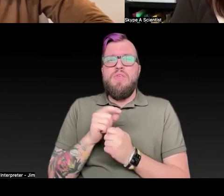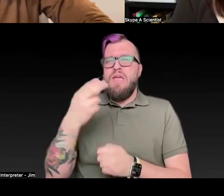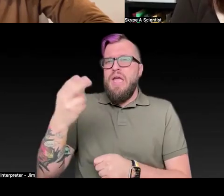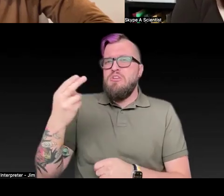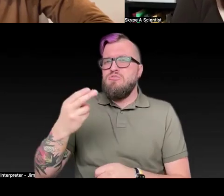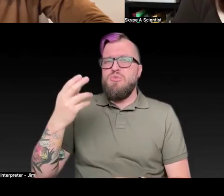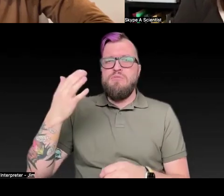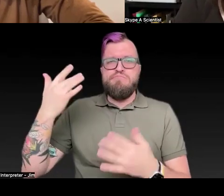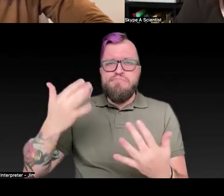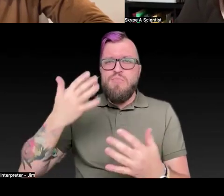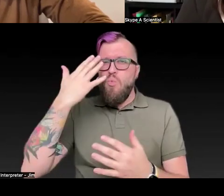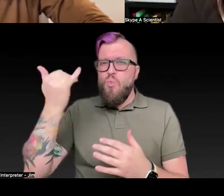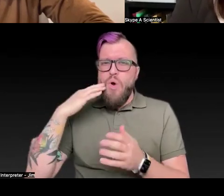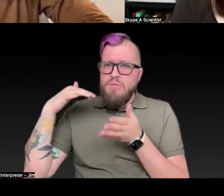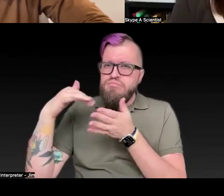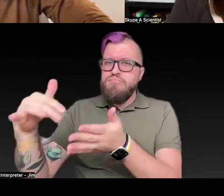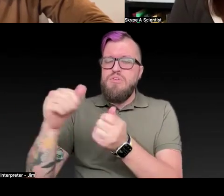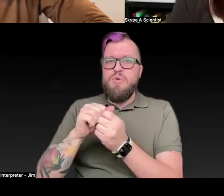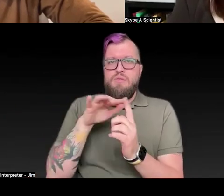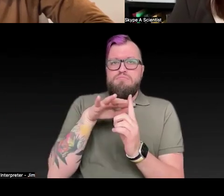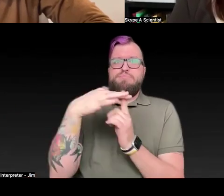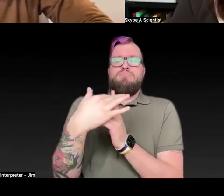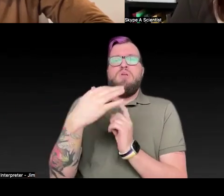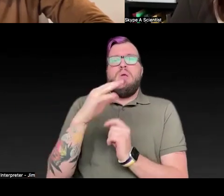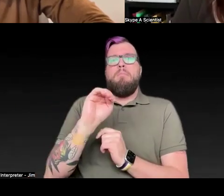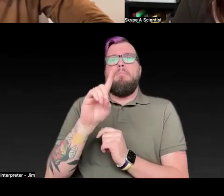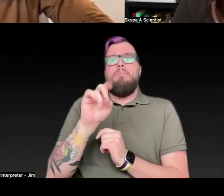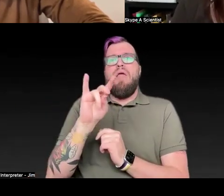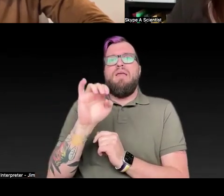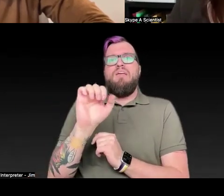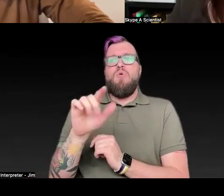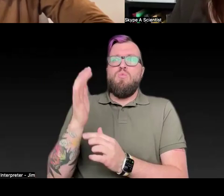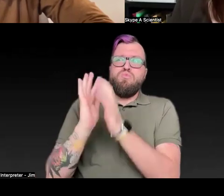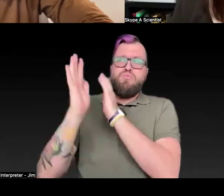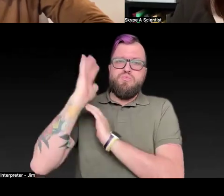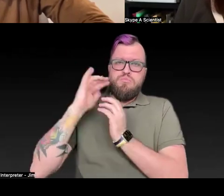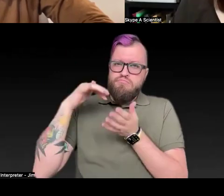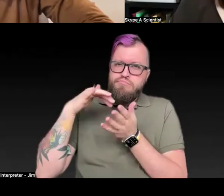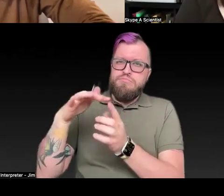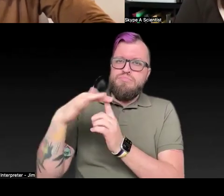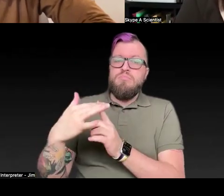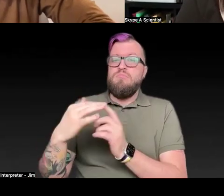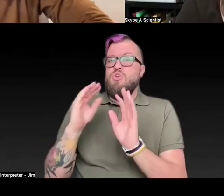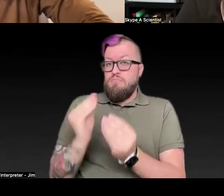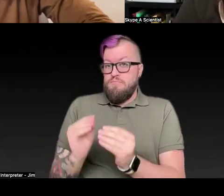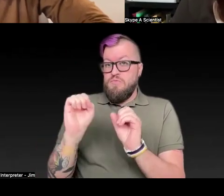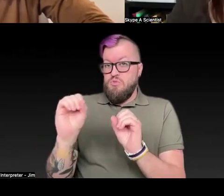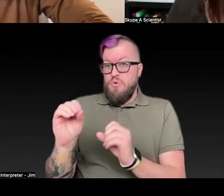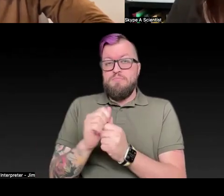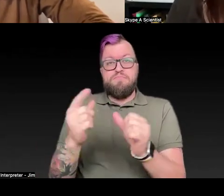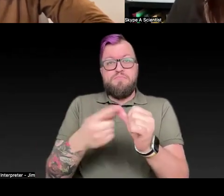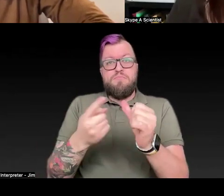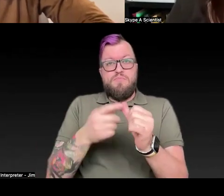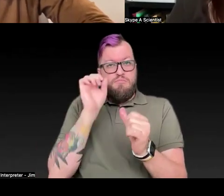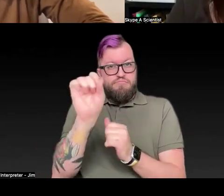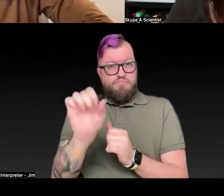a medieval historical context, and what that's all about. So here's the housekeeping for today. This session is going to be about